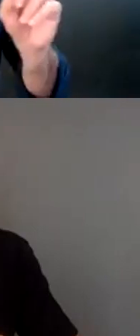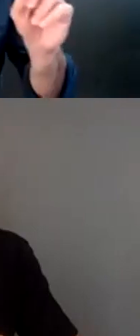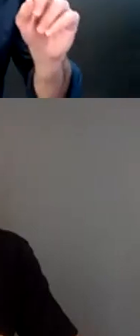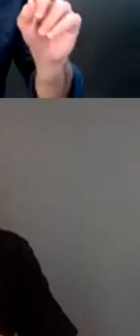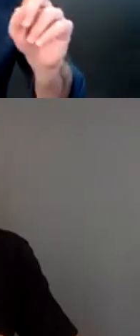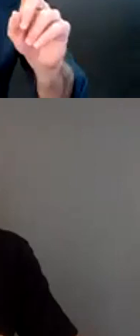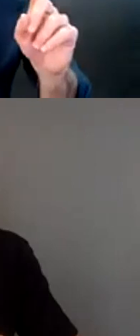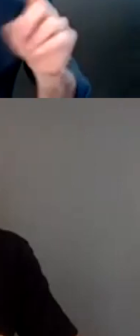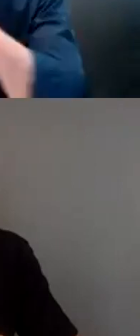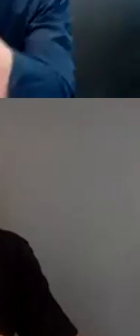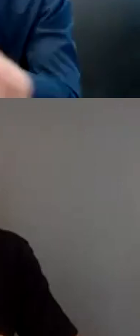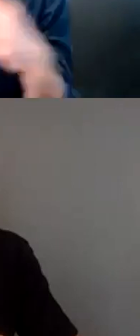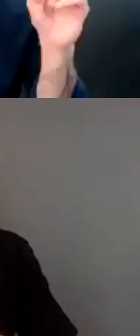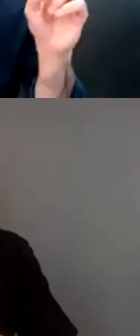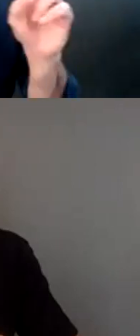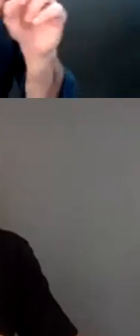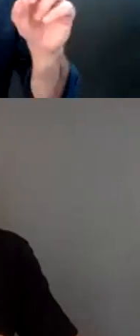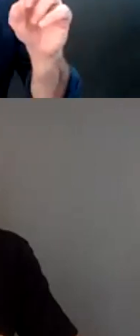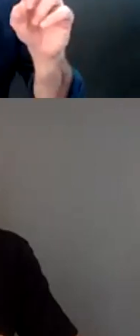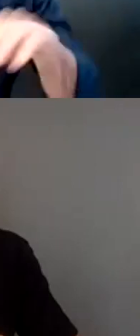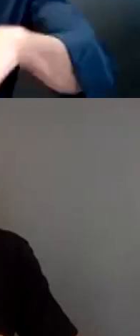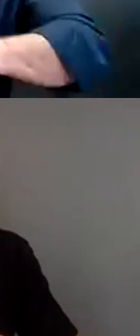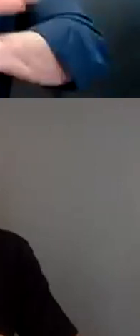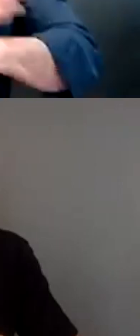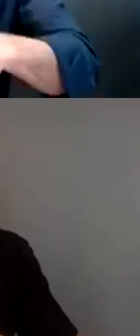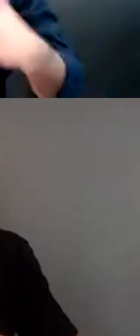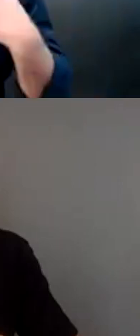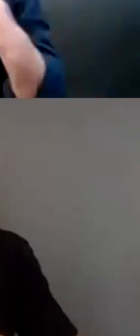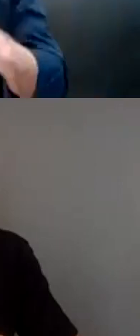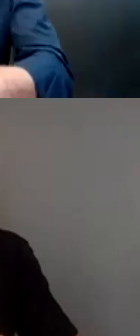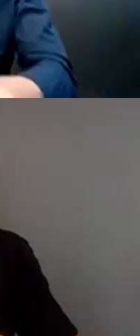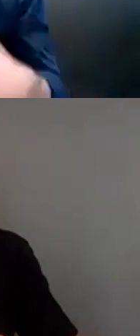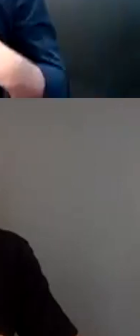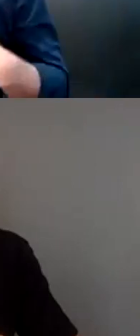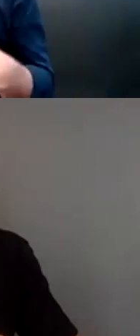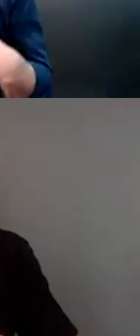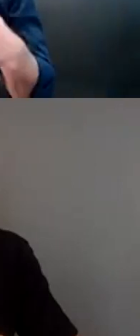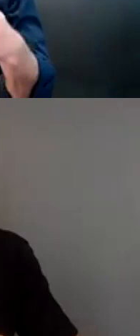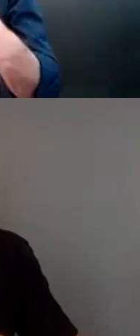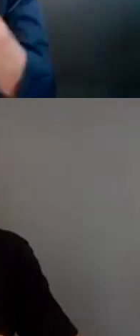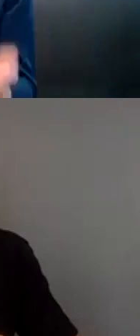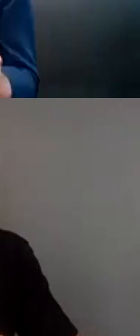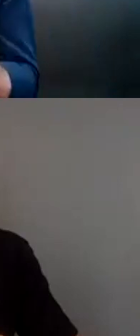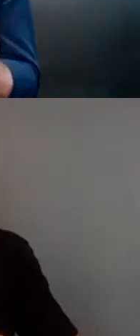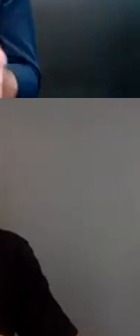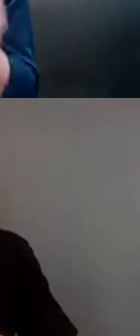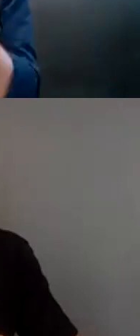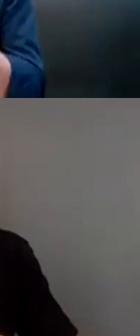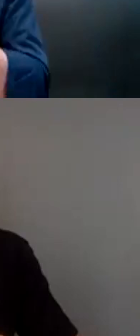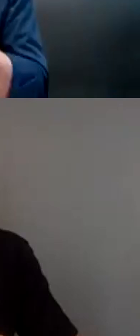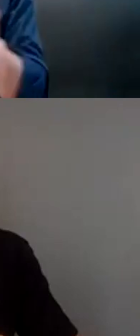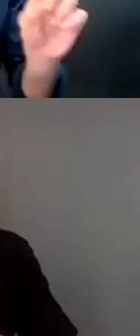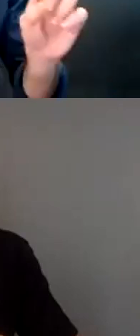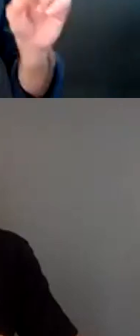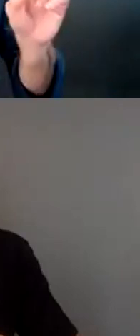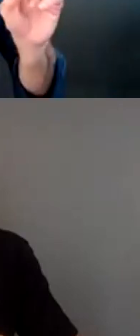level, talking about outcomes, keeping people out of the justice system, keeping people out of crisis. That